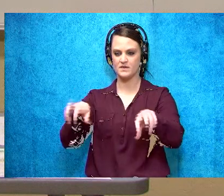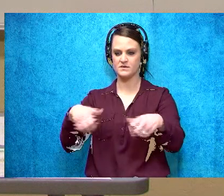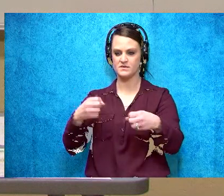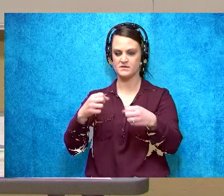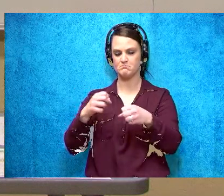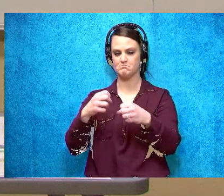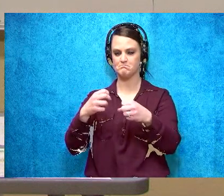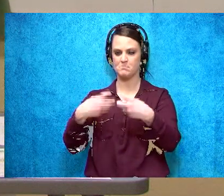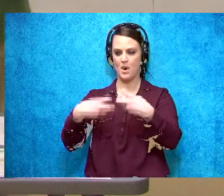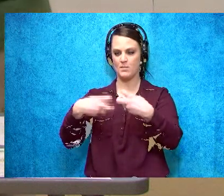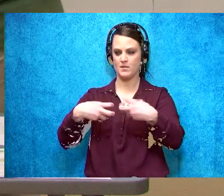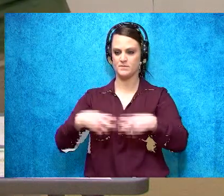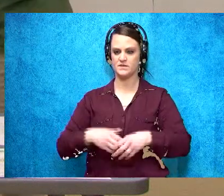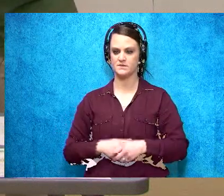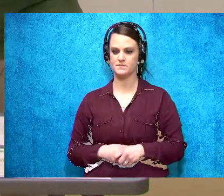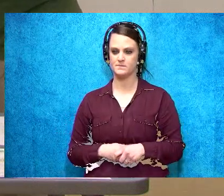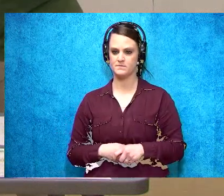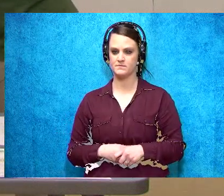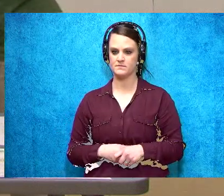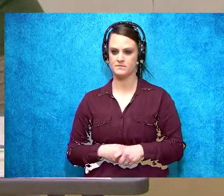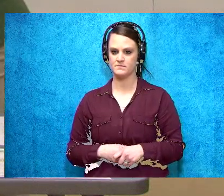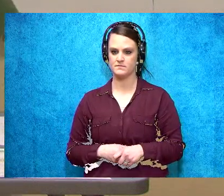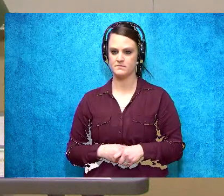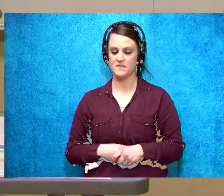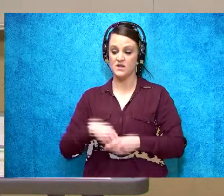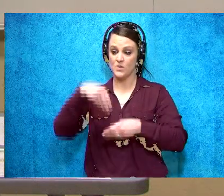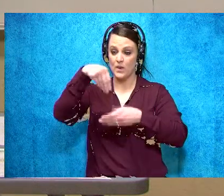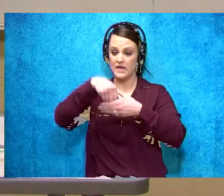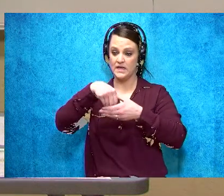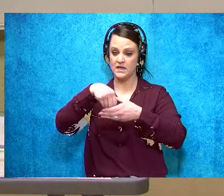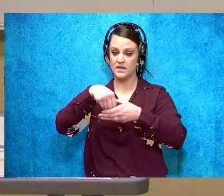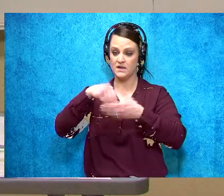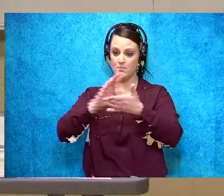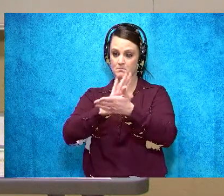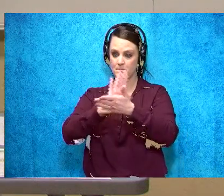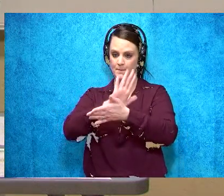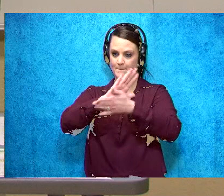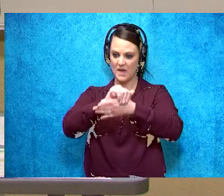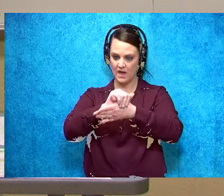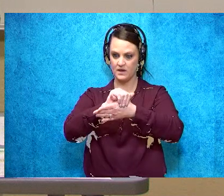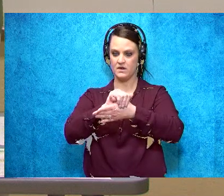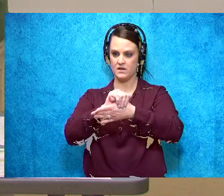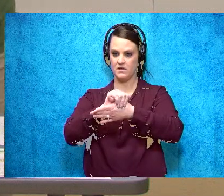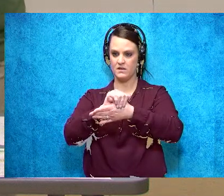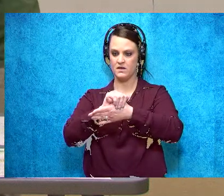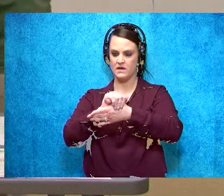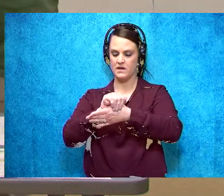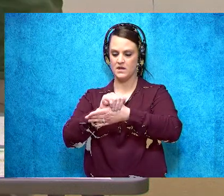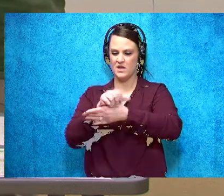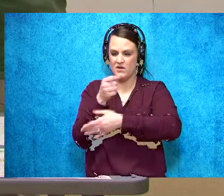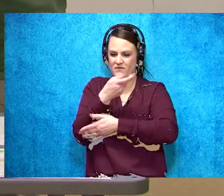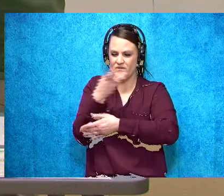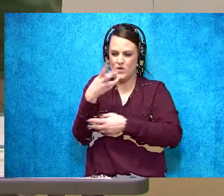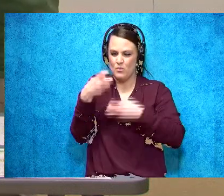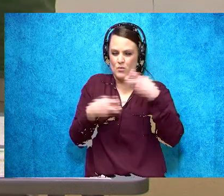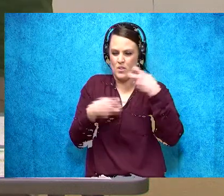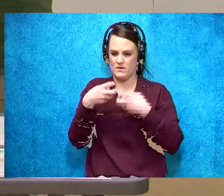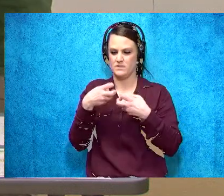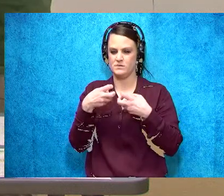There's a couple of practice problems in the packet that I